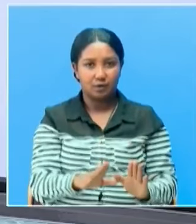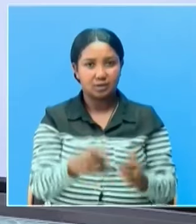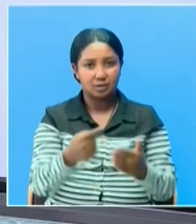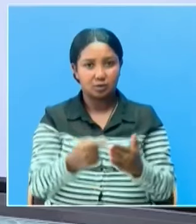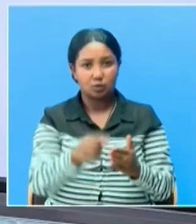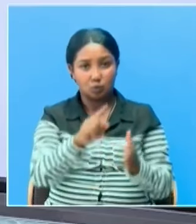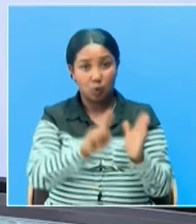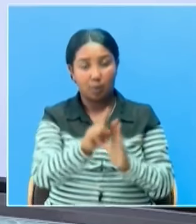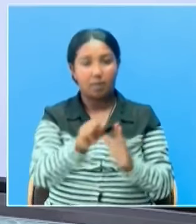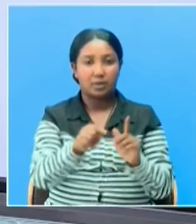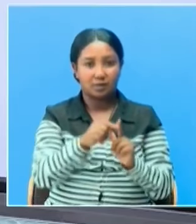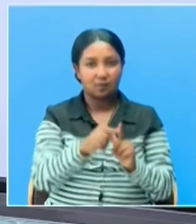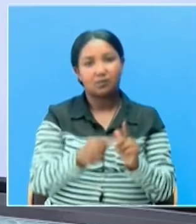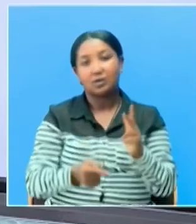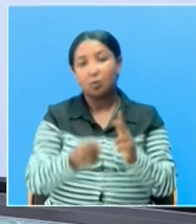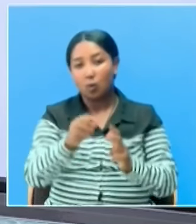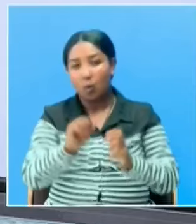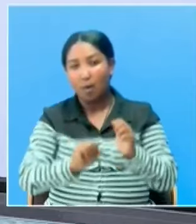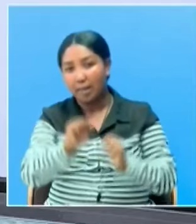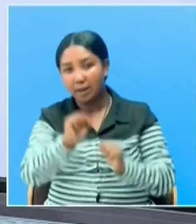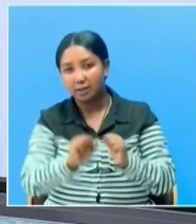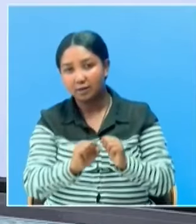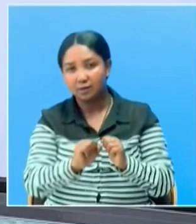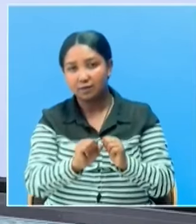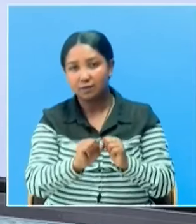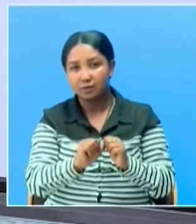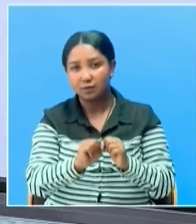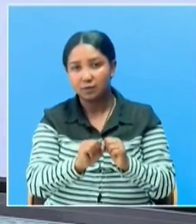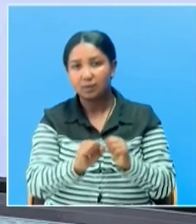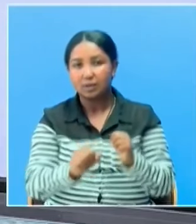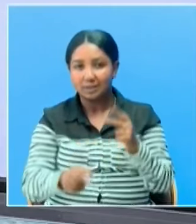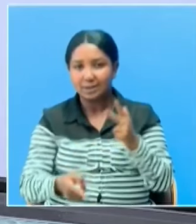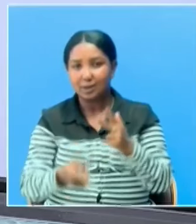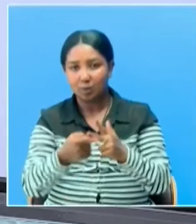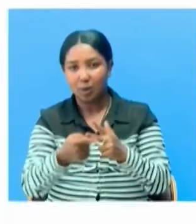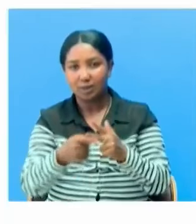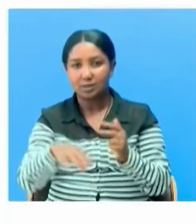is comparative. Now let's go to the